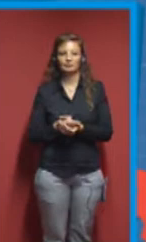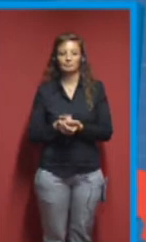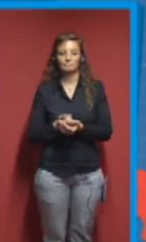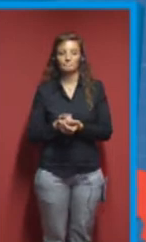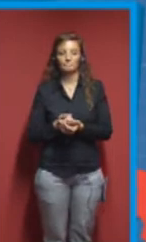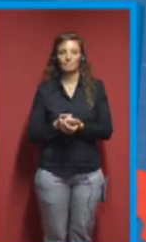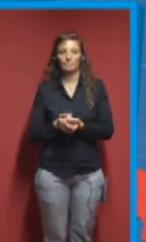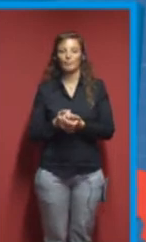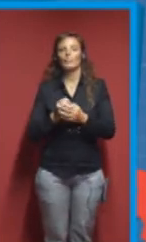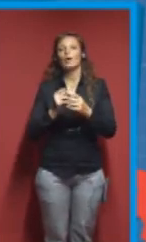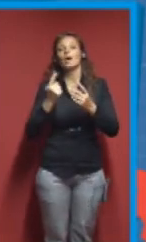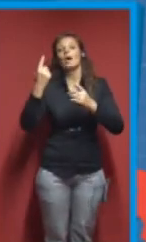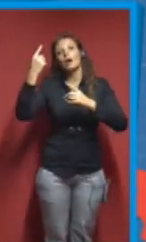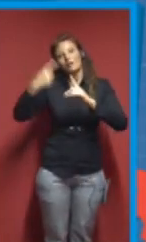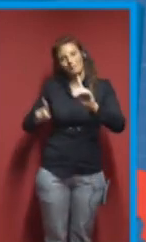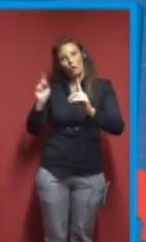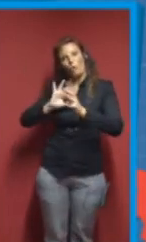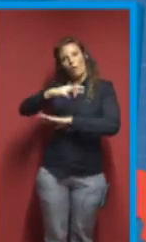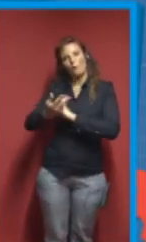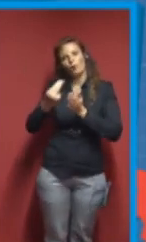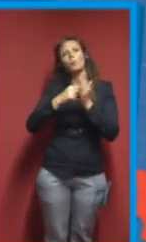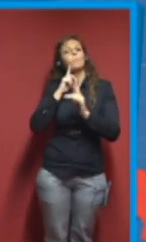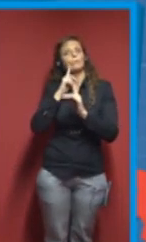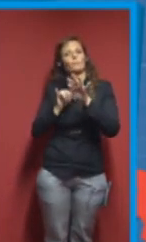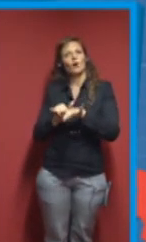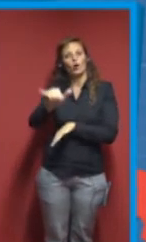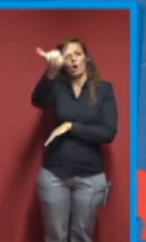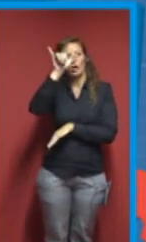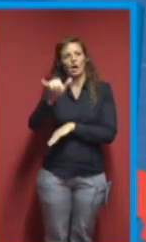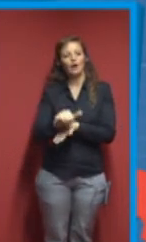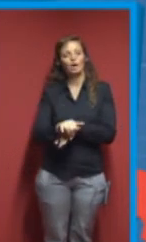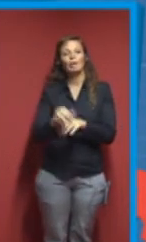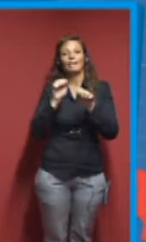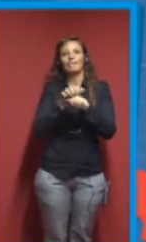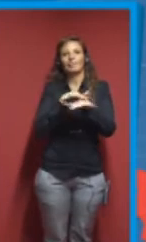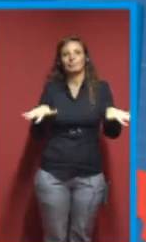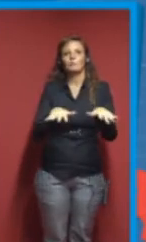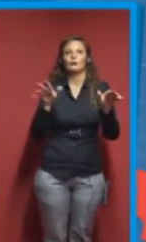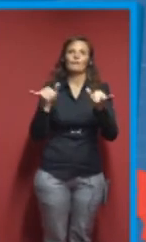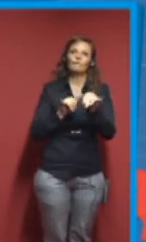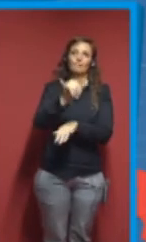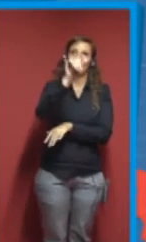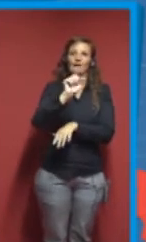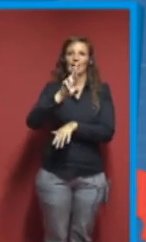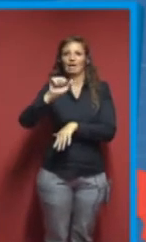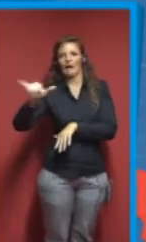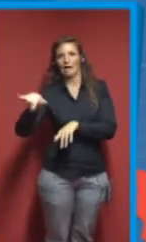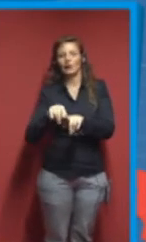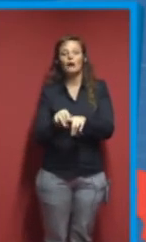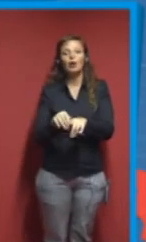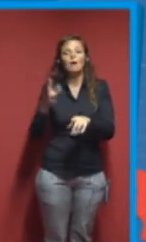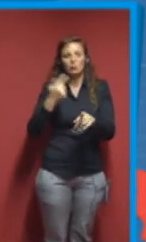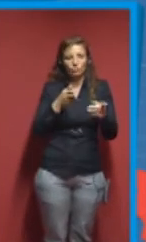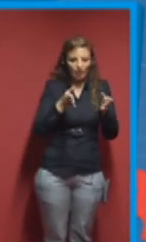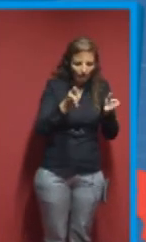Another project involved flying things is the distributed flight array. In this project, we have a whole bunch of modules that